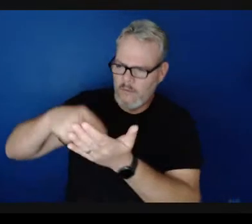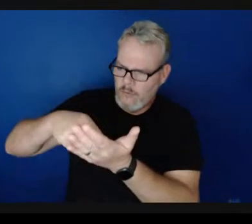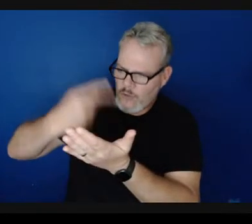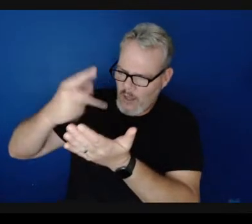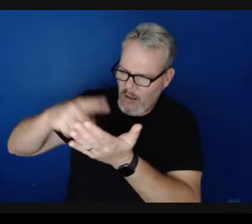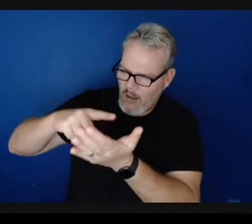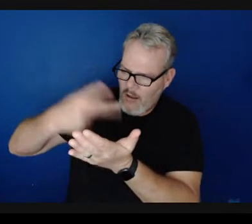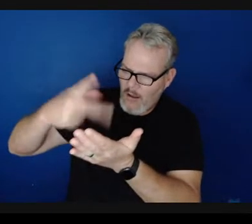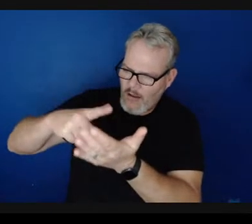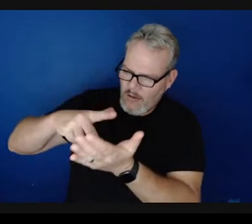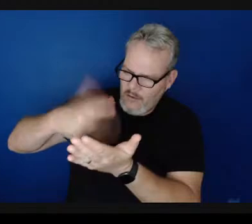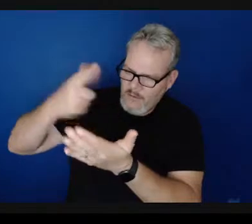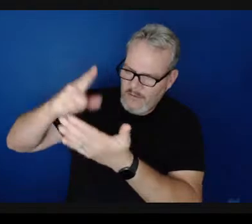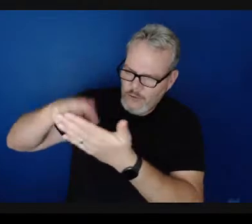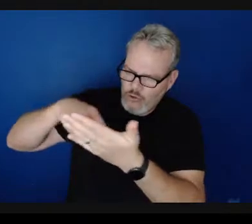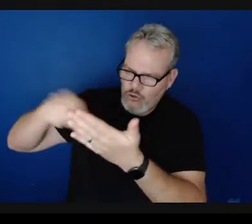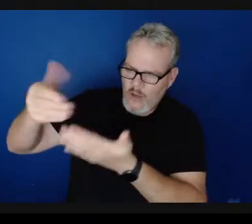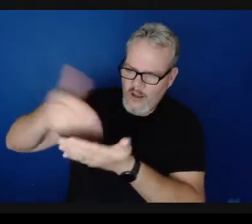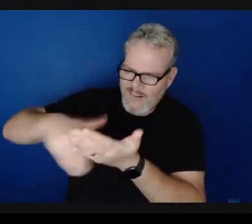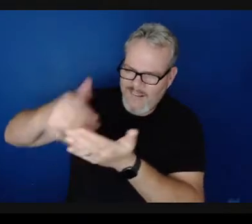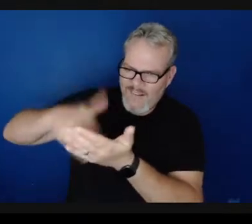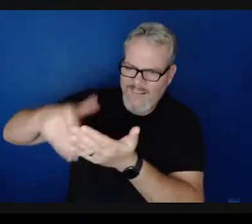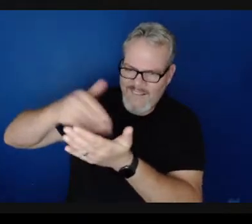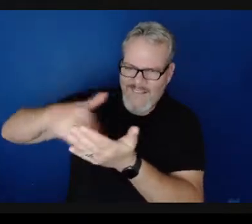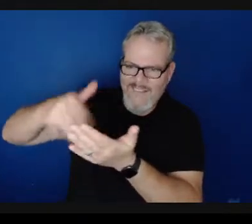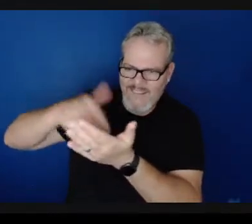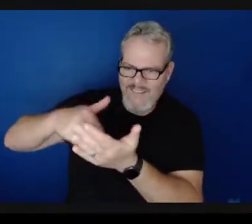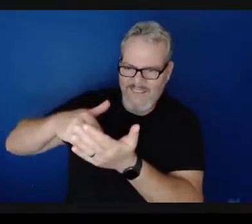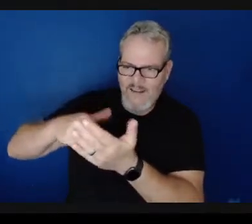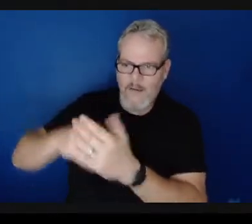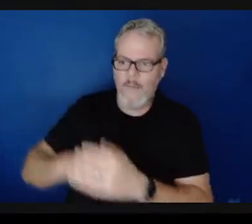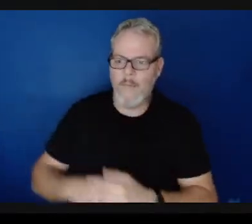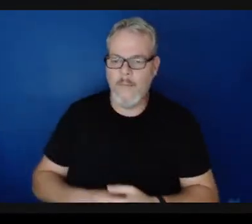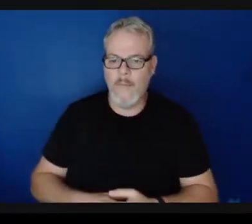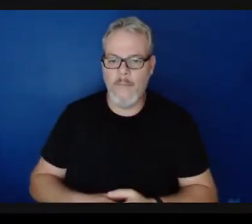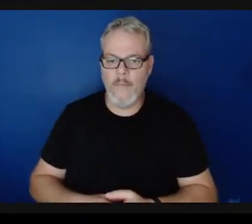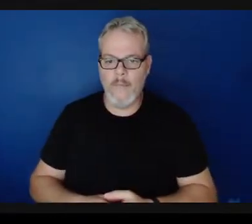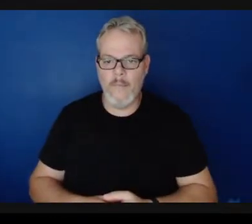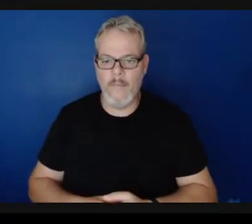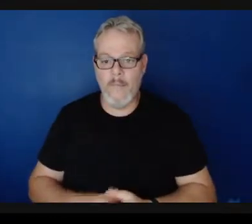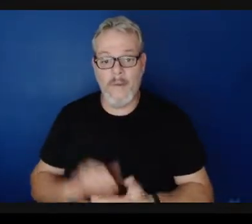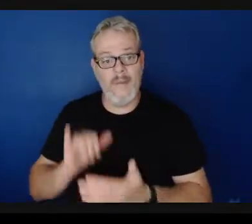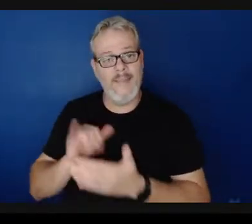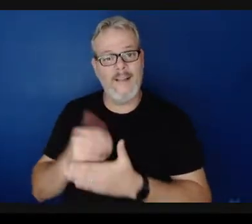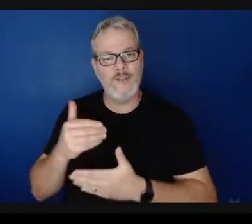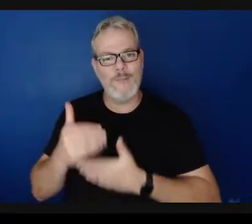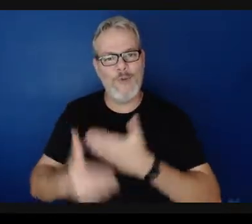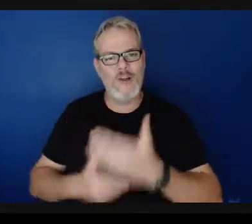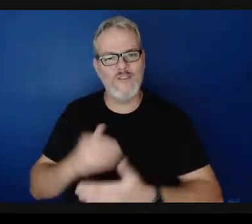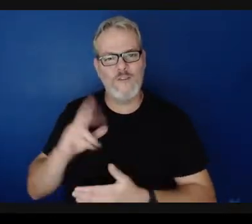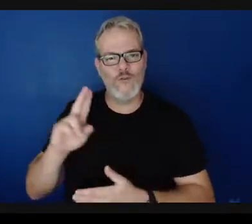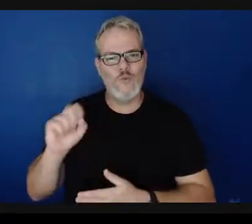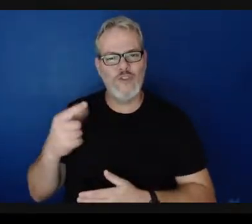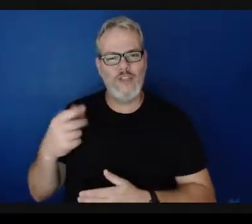public. Right, so that's the attitude they take there, and that's the review process of the USGS. That's Volcano Watch this